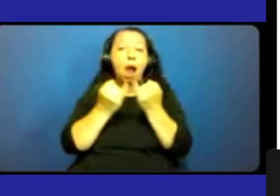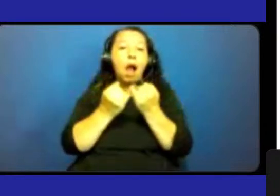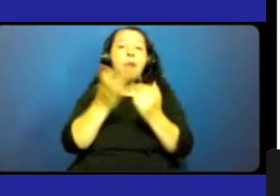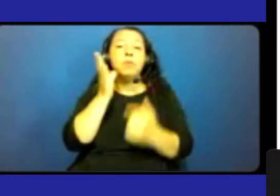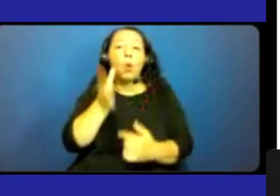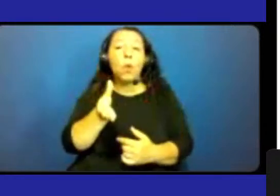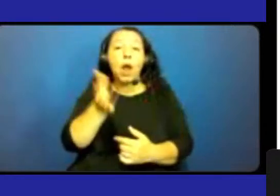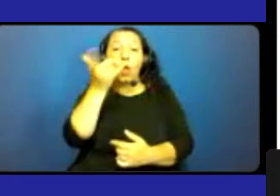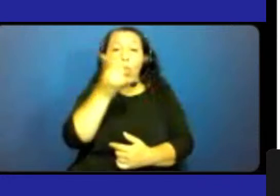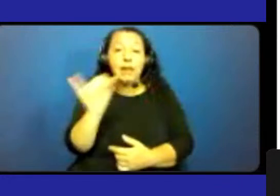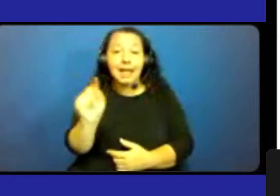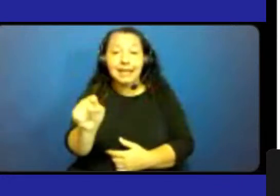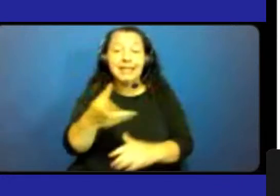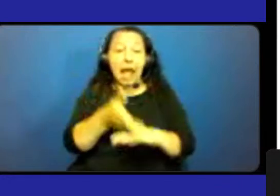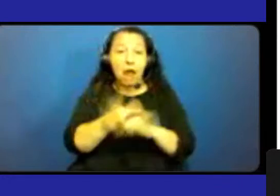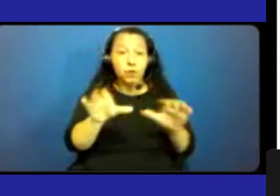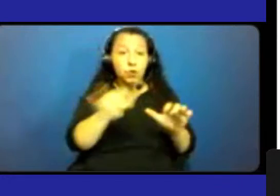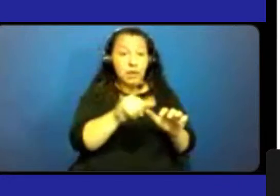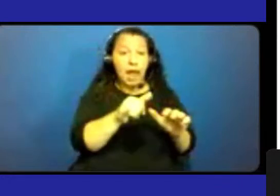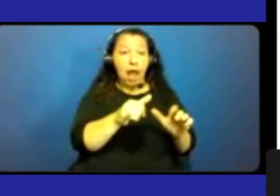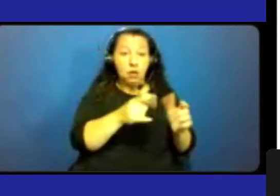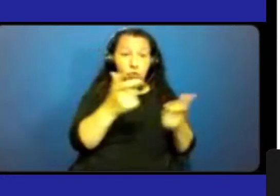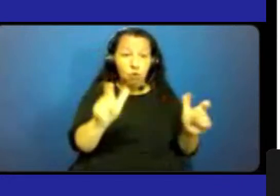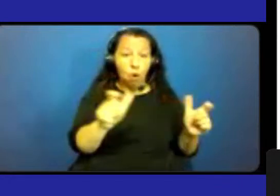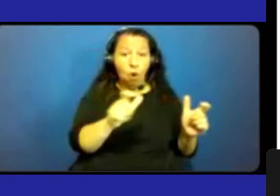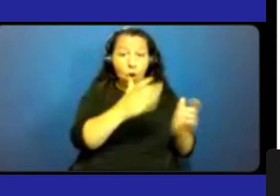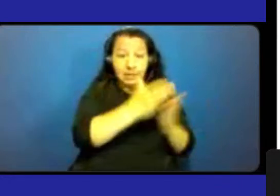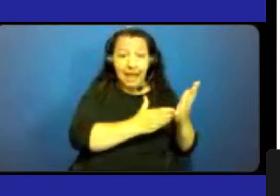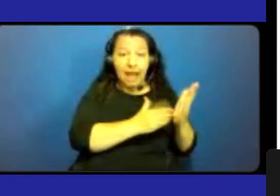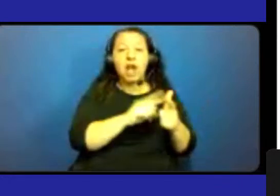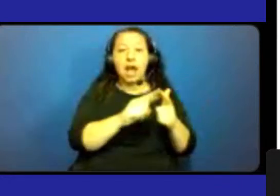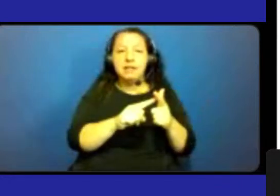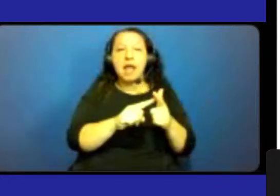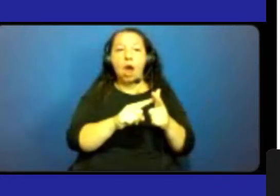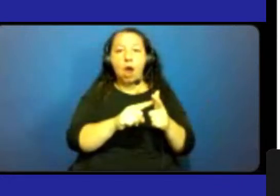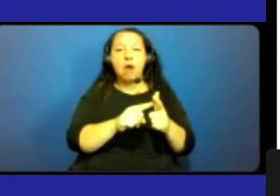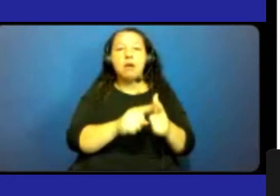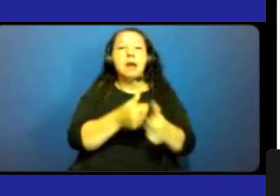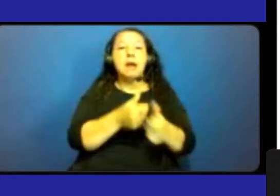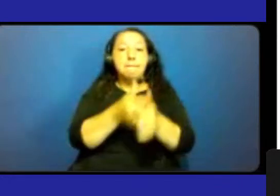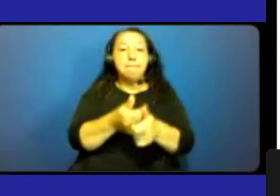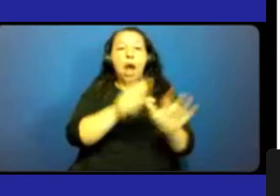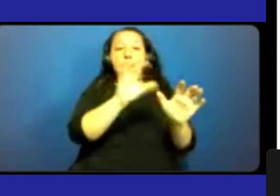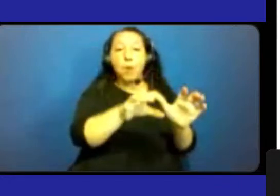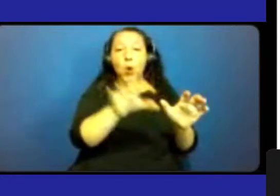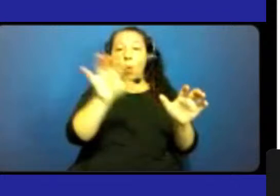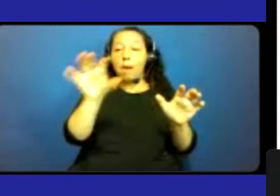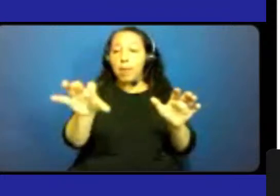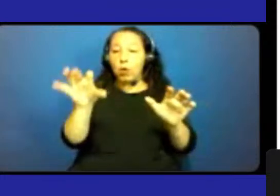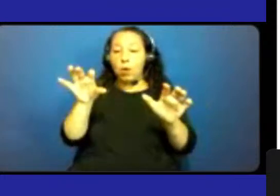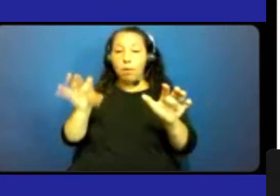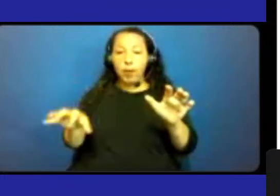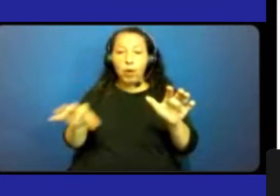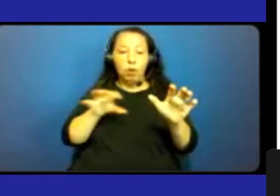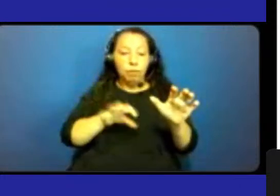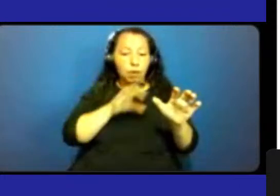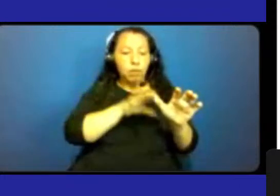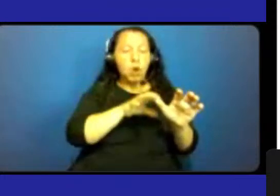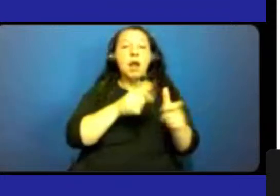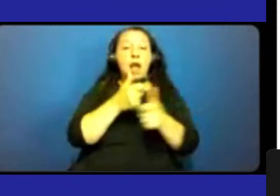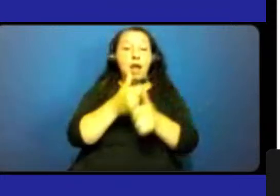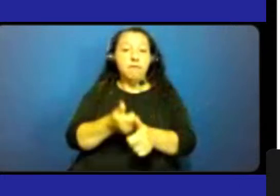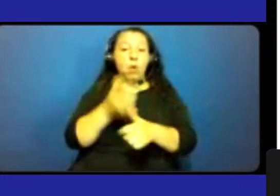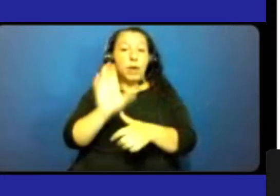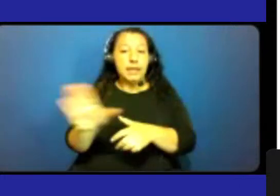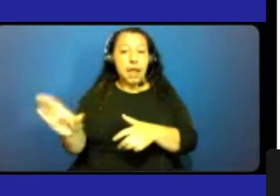big section. Then we go borough by borough, and then from there facility by facility. So I don't know if you can see this, but this is